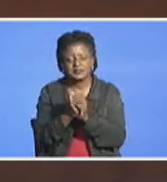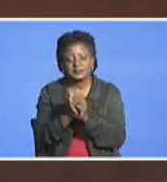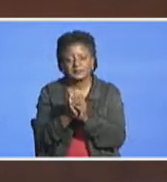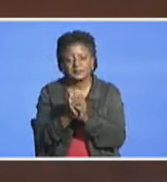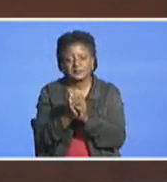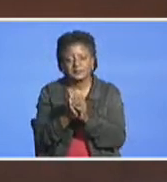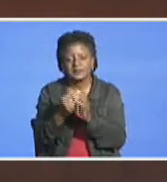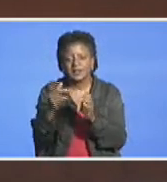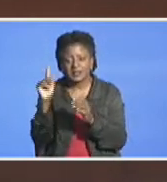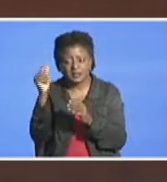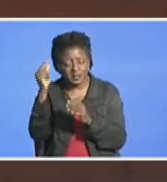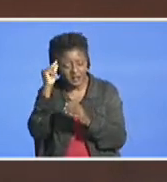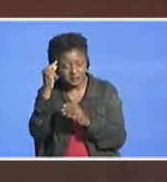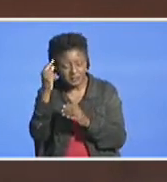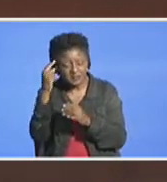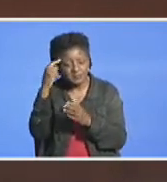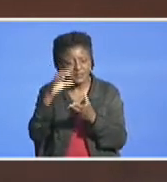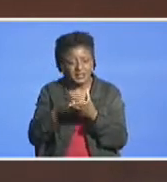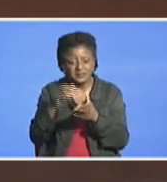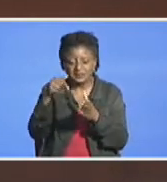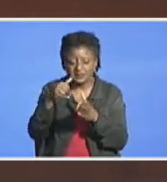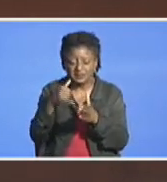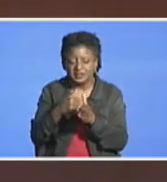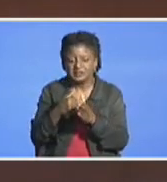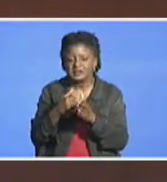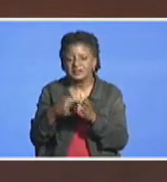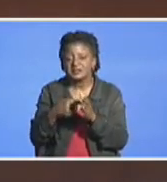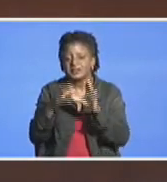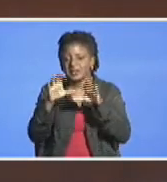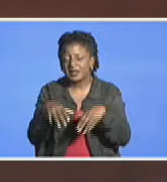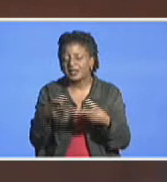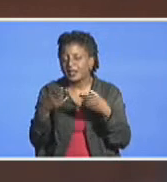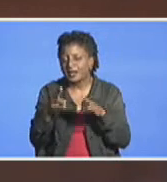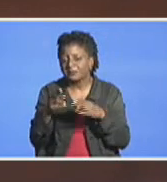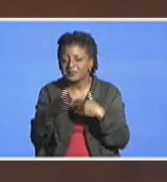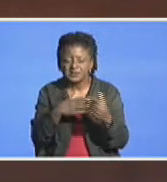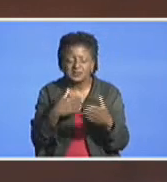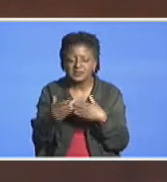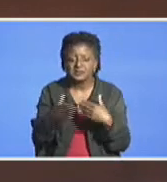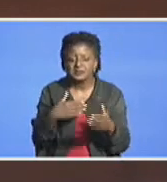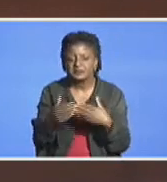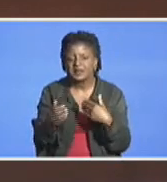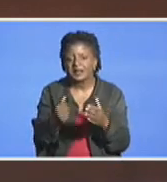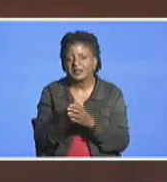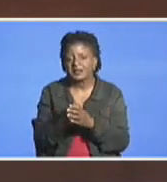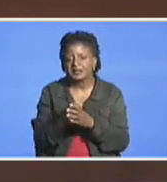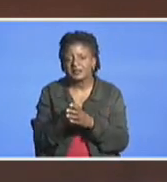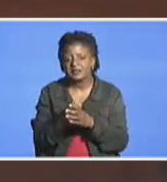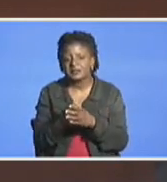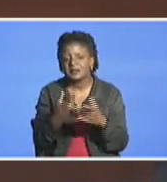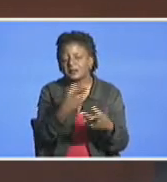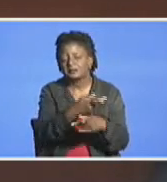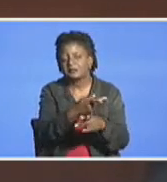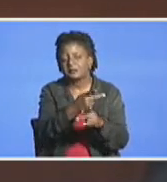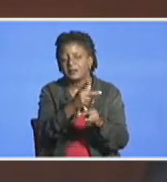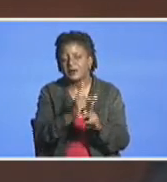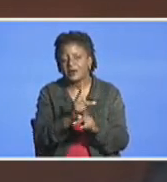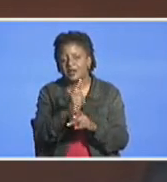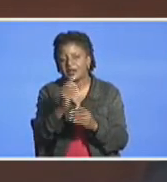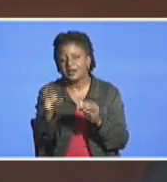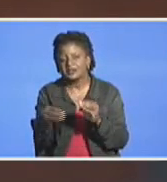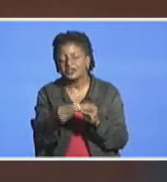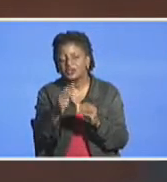It believes that this can be accomplished despite granting perhaps an additional $100